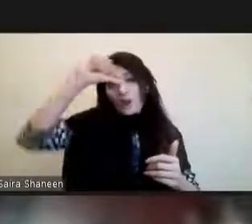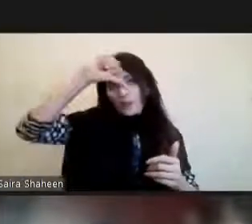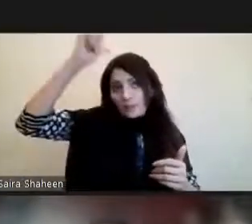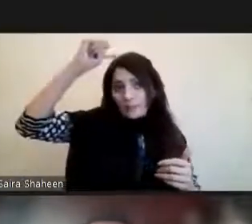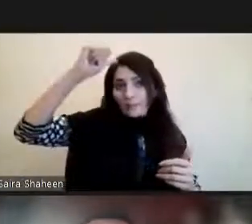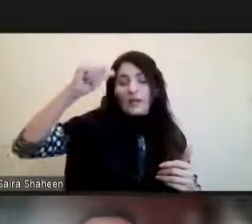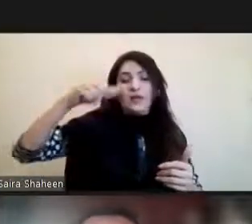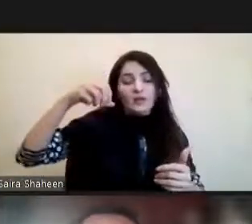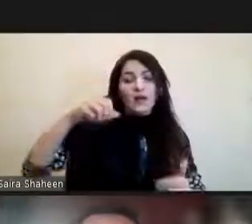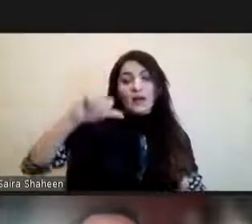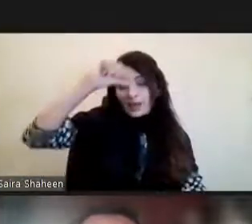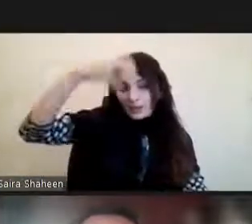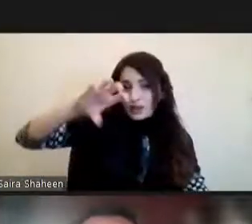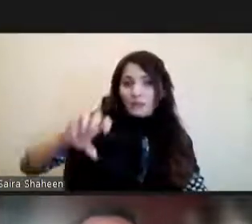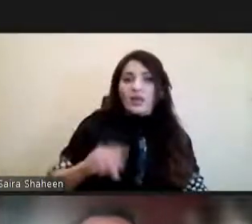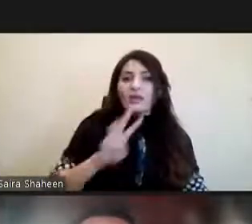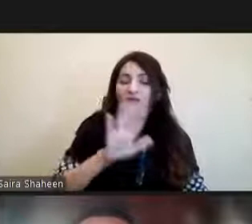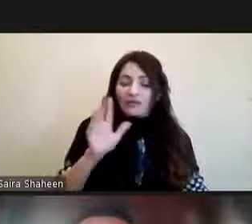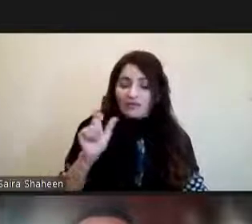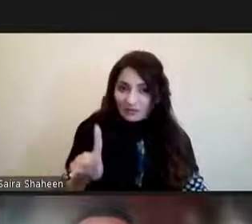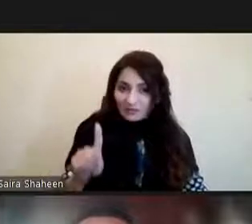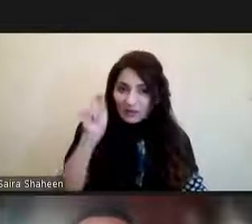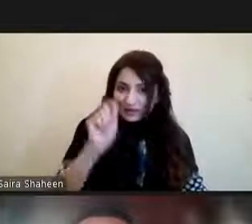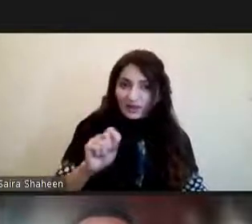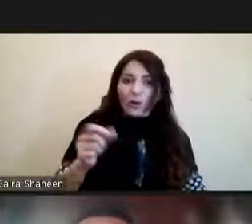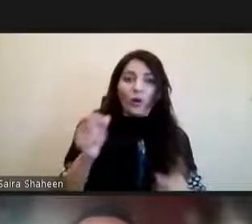is 71% in Pakistan.